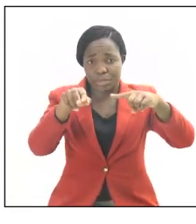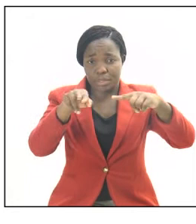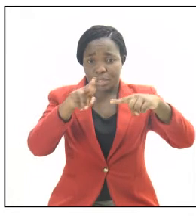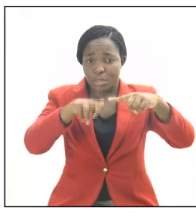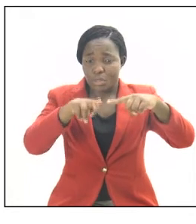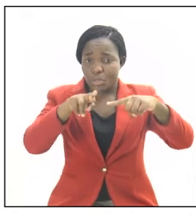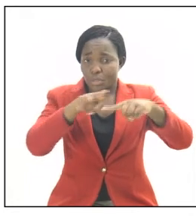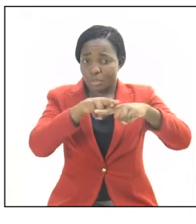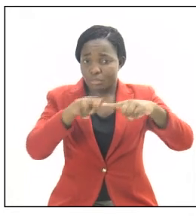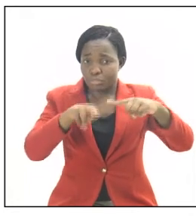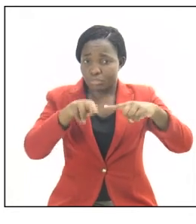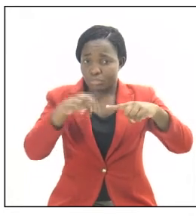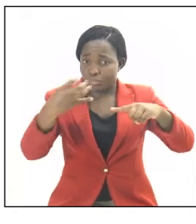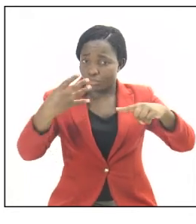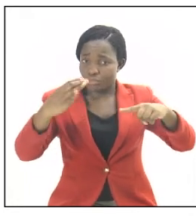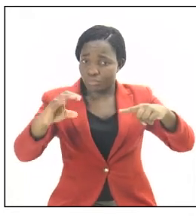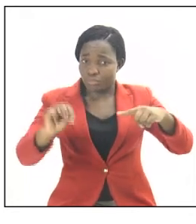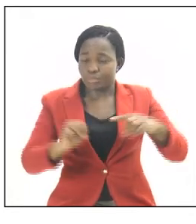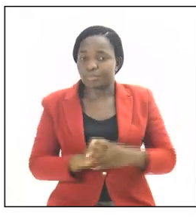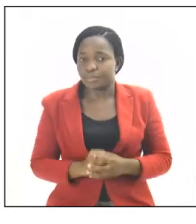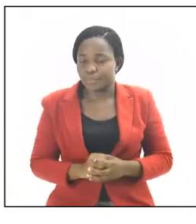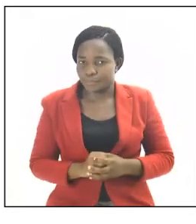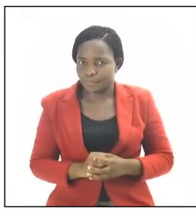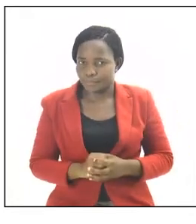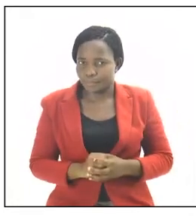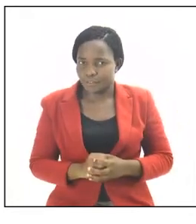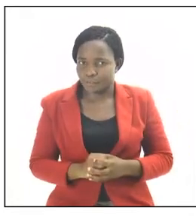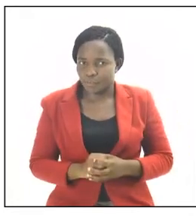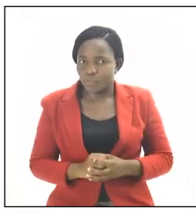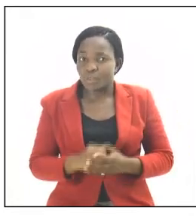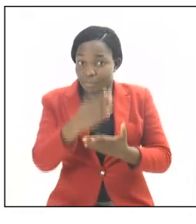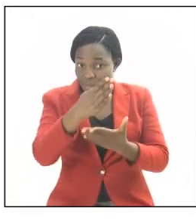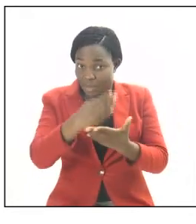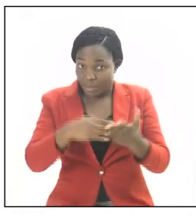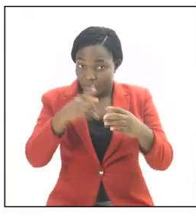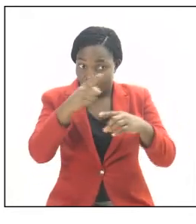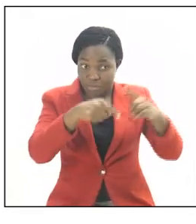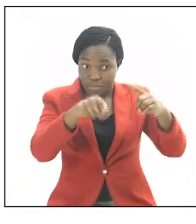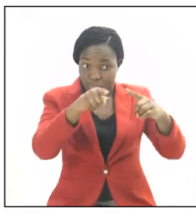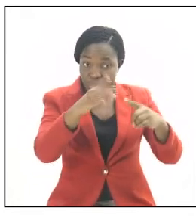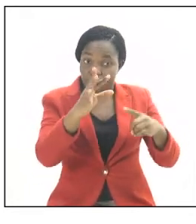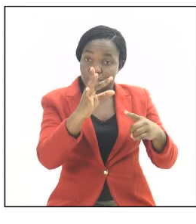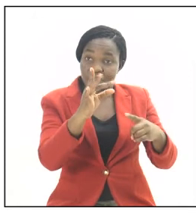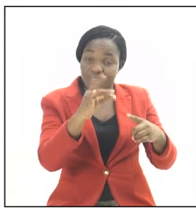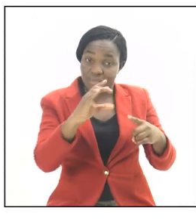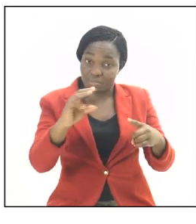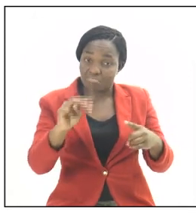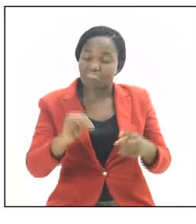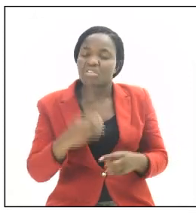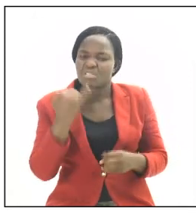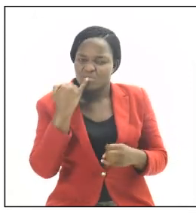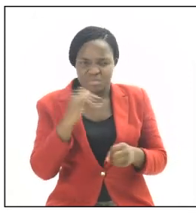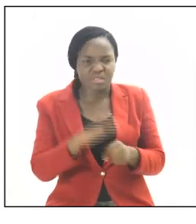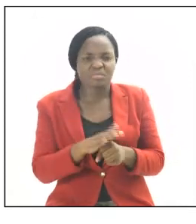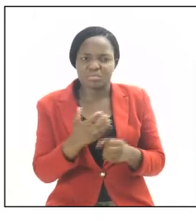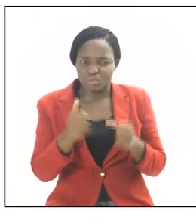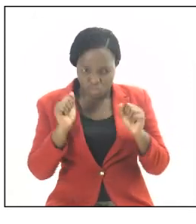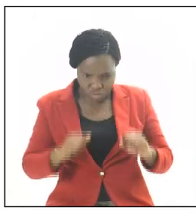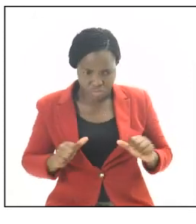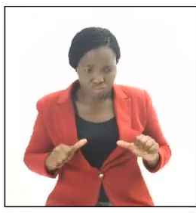centimeters each. The breadth of the rectangle is 8 centimeters. Now we have enough information to